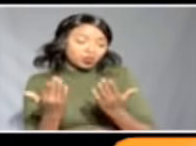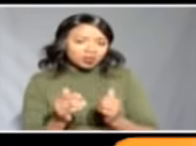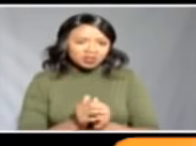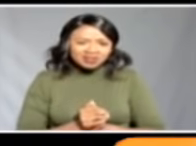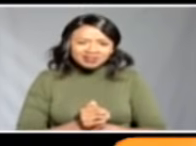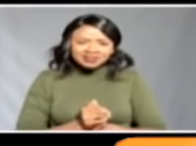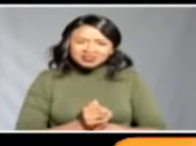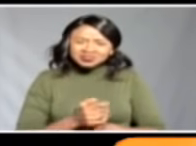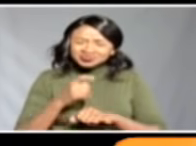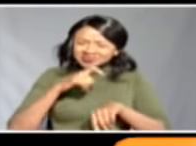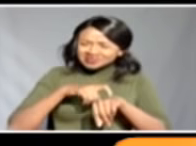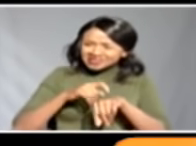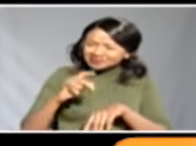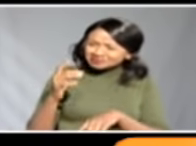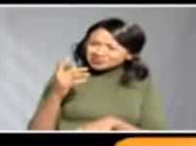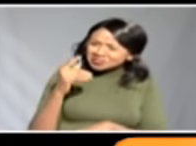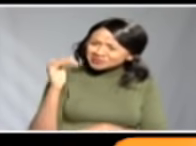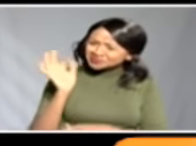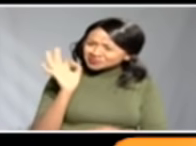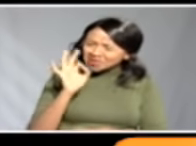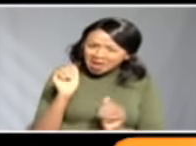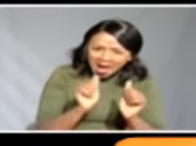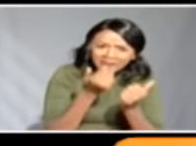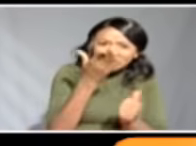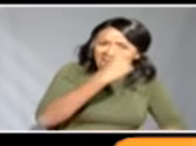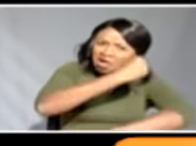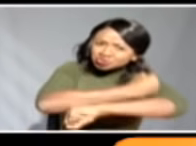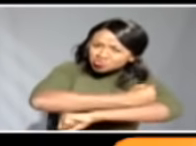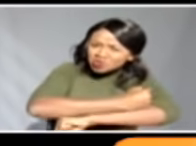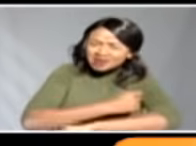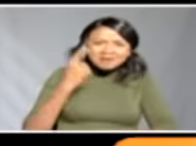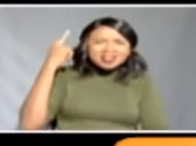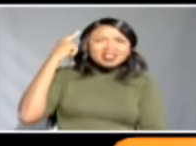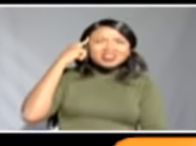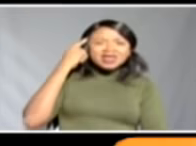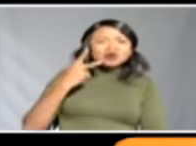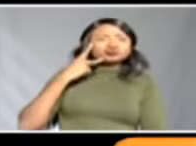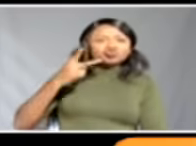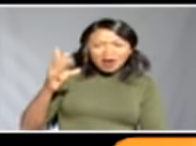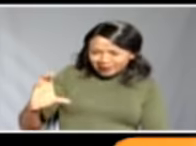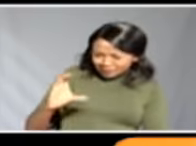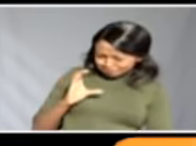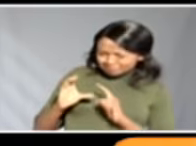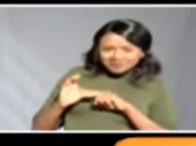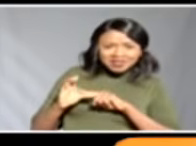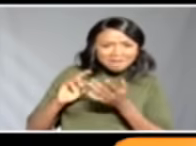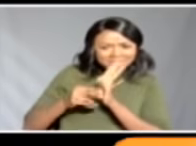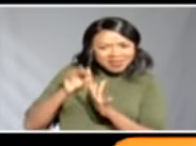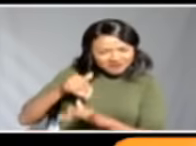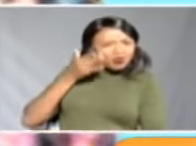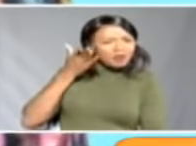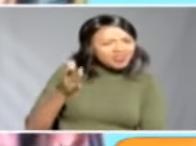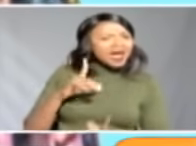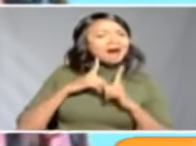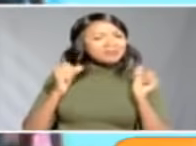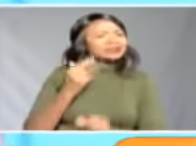hata maneno bile lilidokelezea kwa shule, nikasema ile 200 mtoto alinipatia kumbe ni hiyo pesa hiyo.